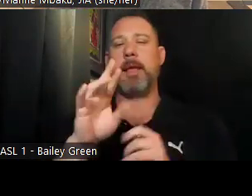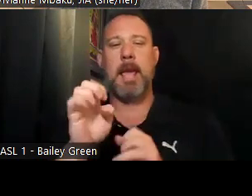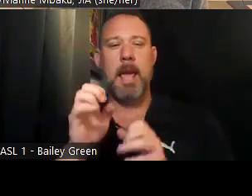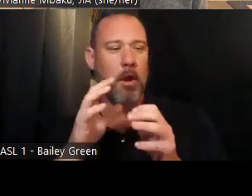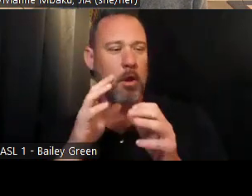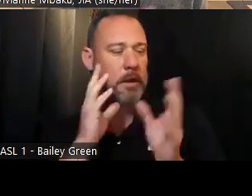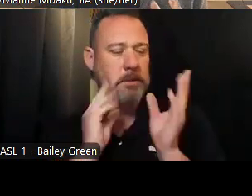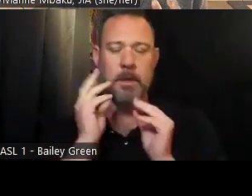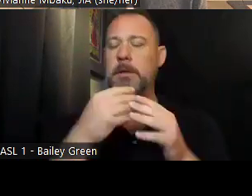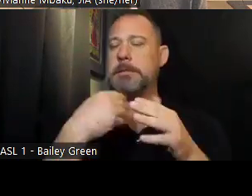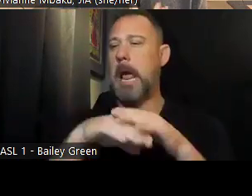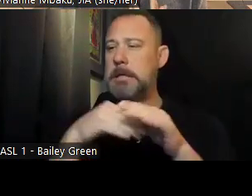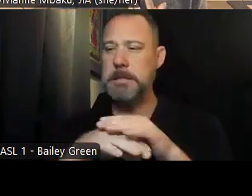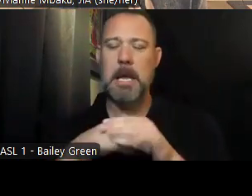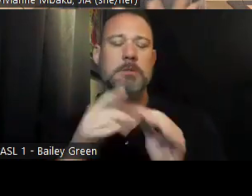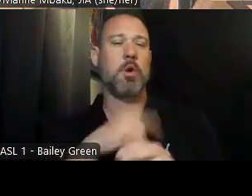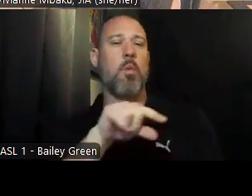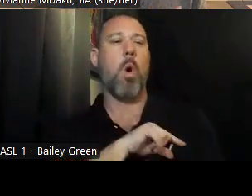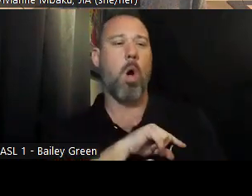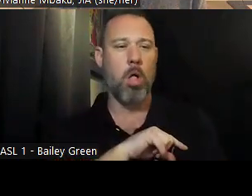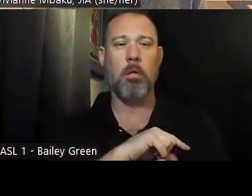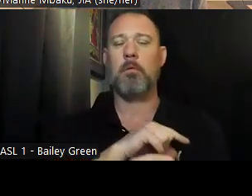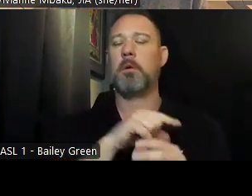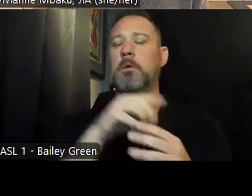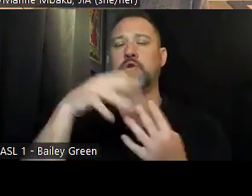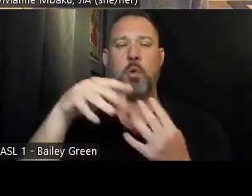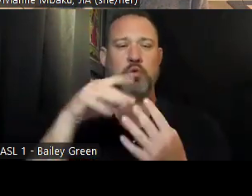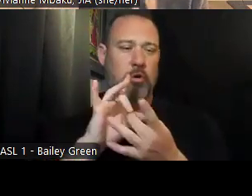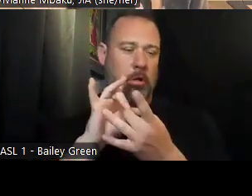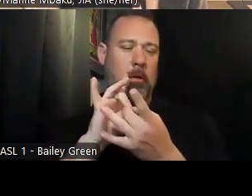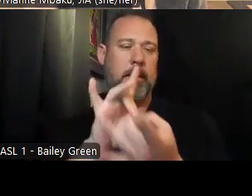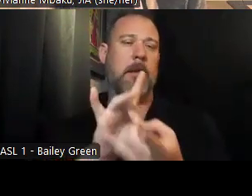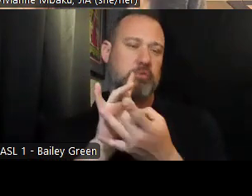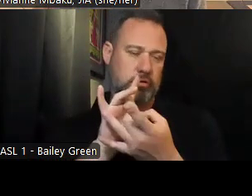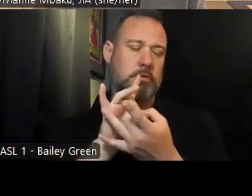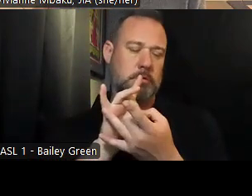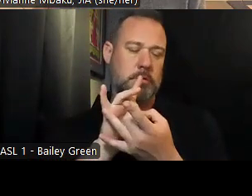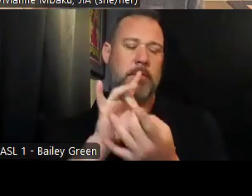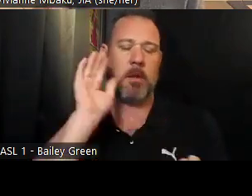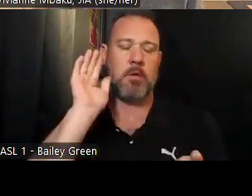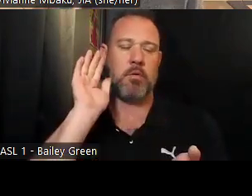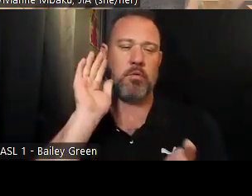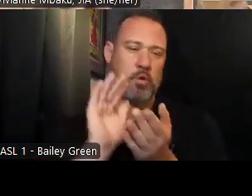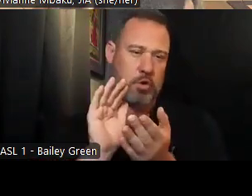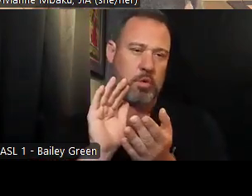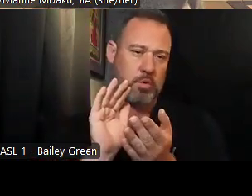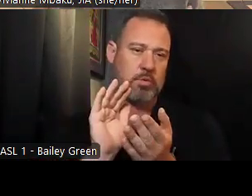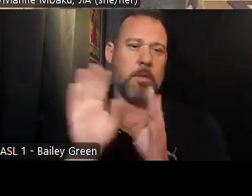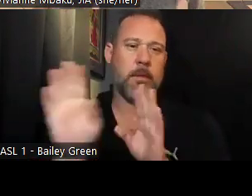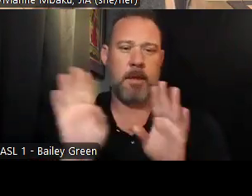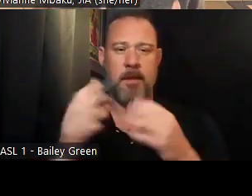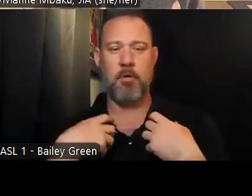to care, quality of life, social connection, and then also reducing with behavioral